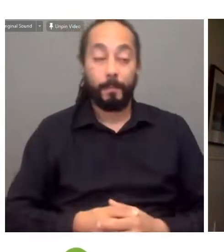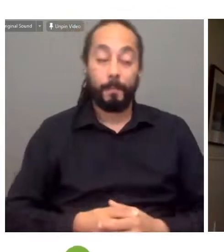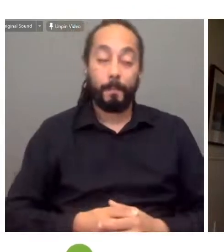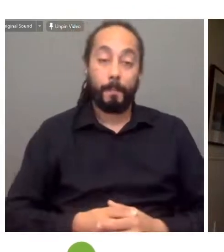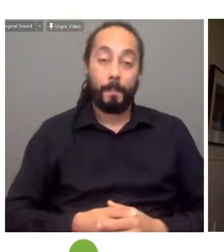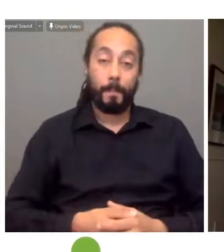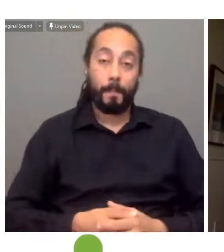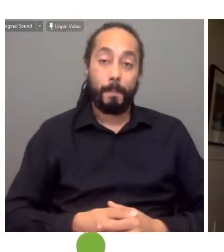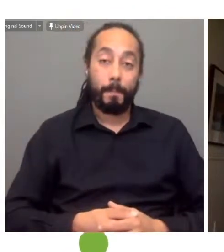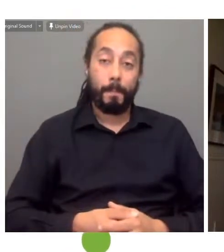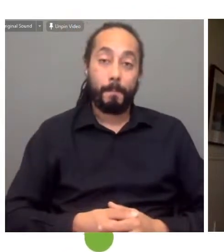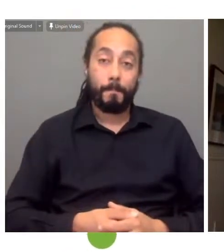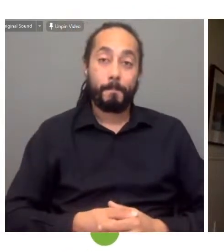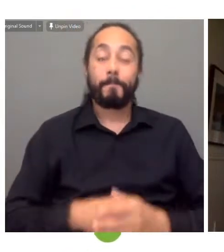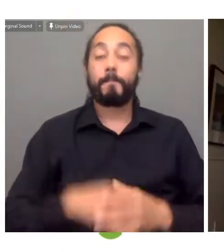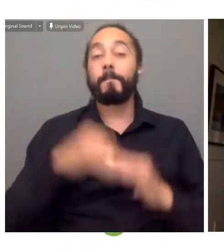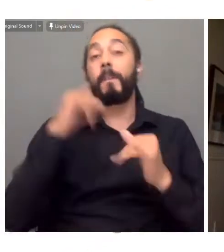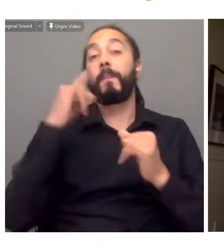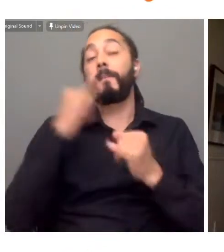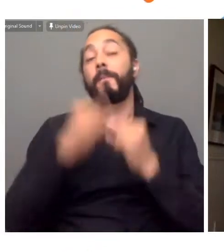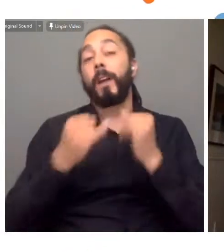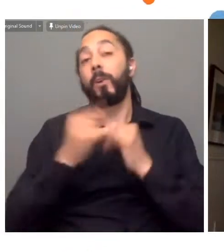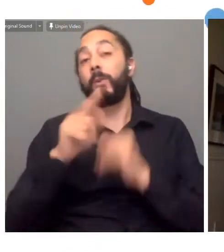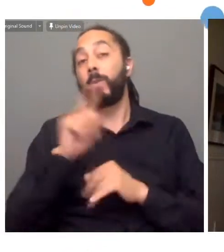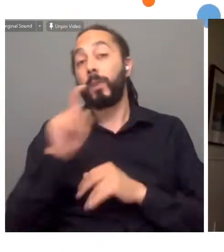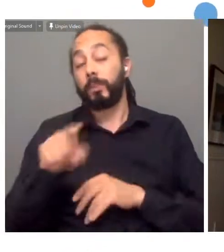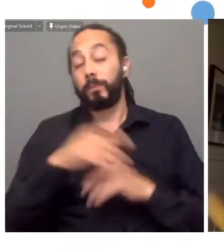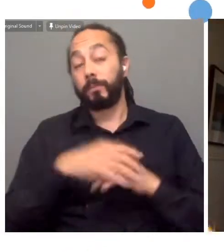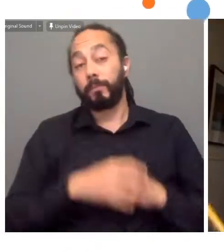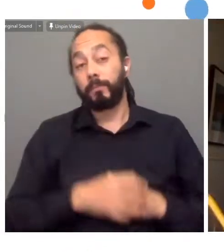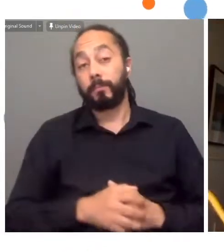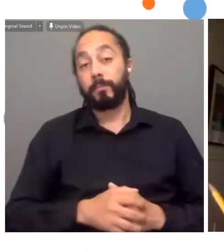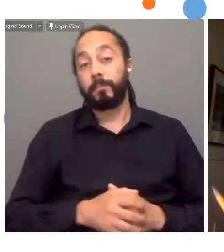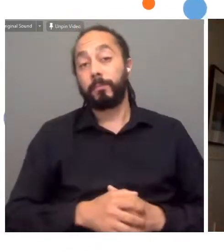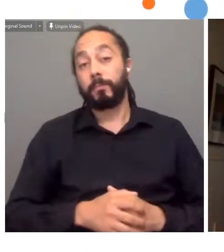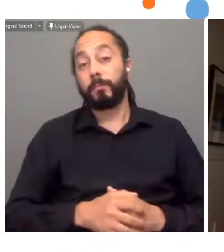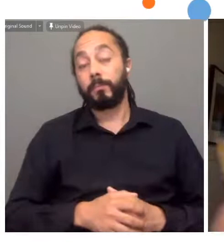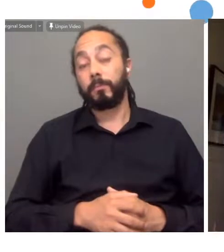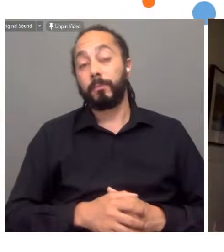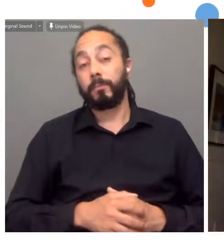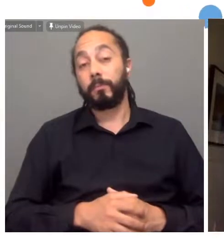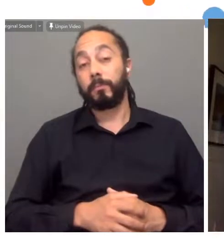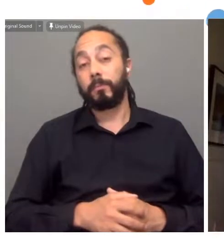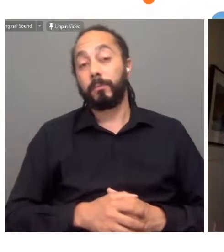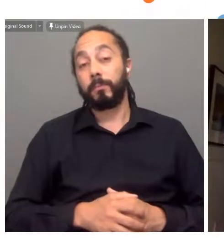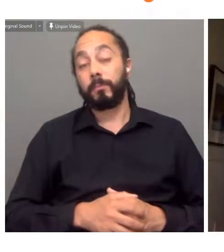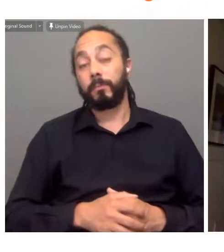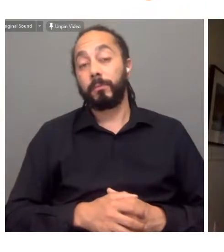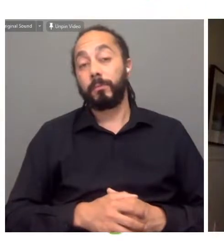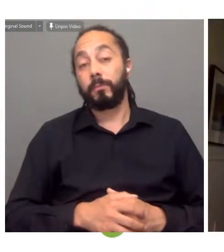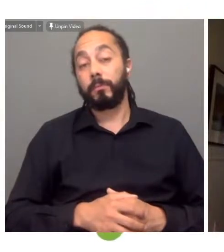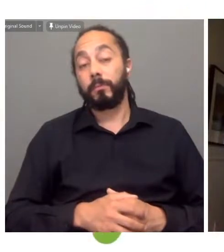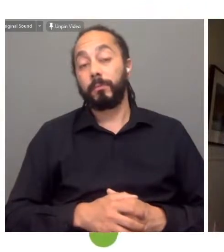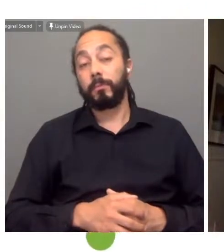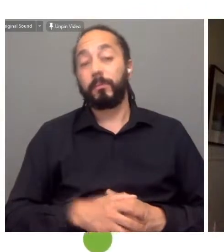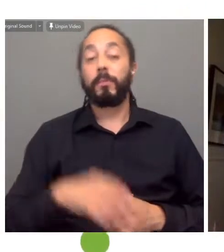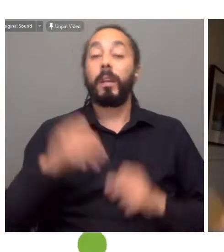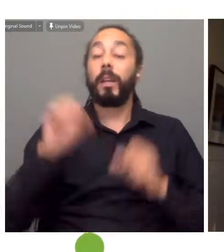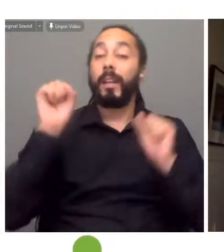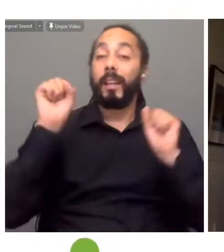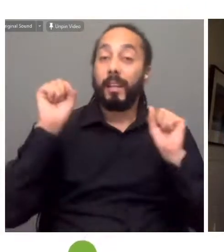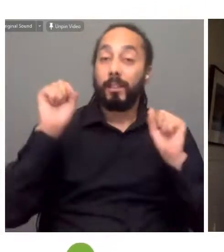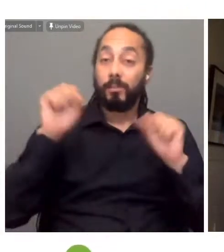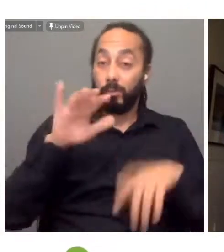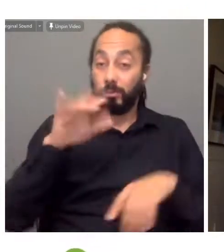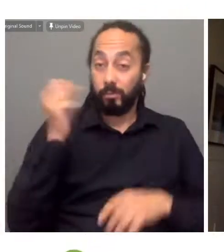see how supporting the development and outreach to audiences and communities can be